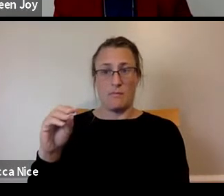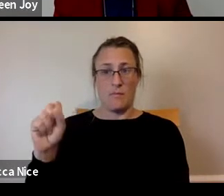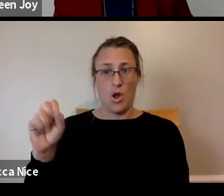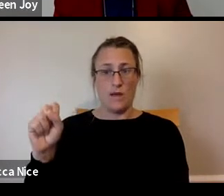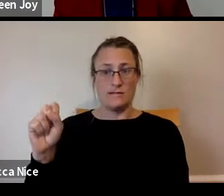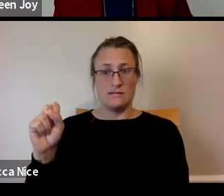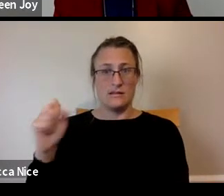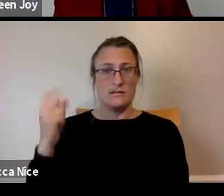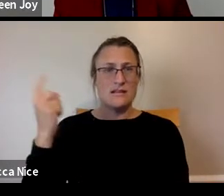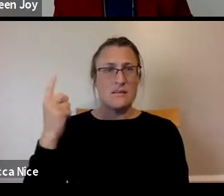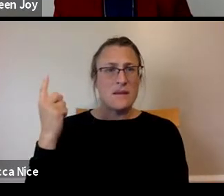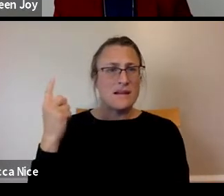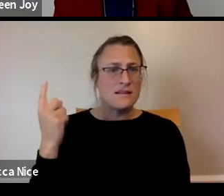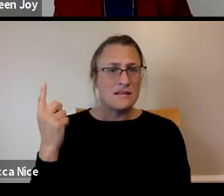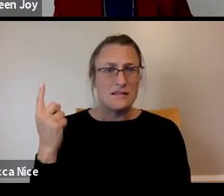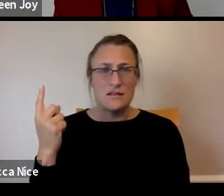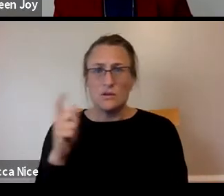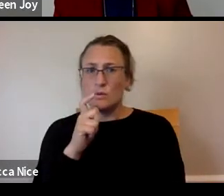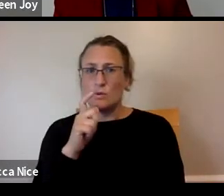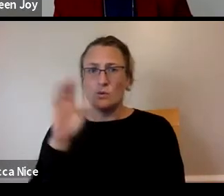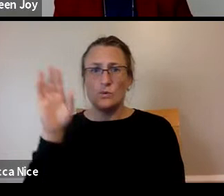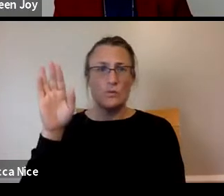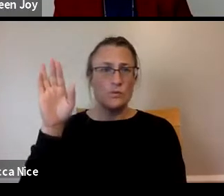Somebody's there. Stan, Mitchell?